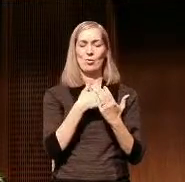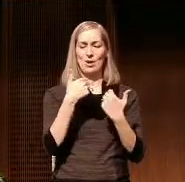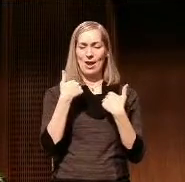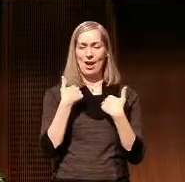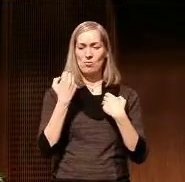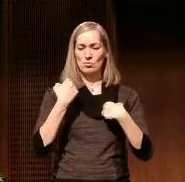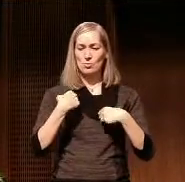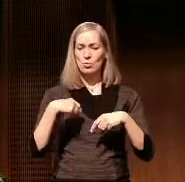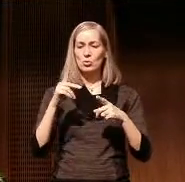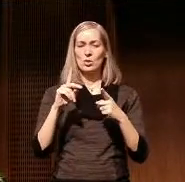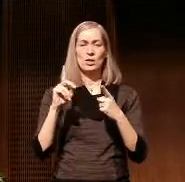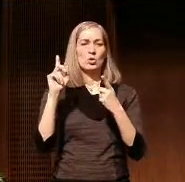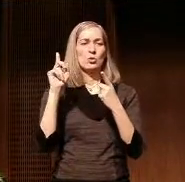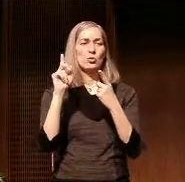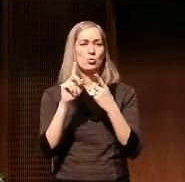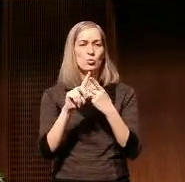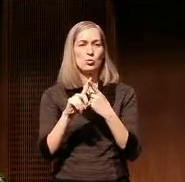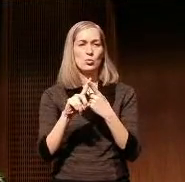this opportunity